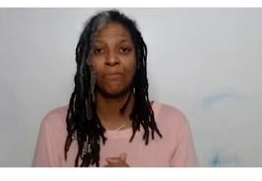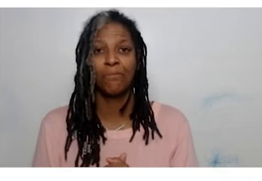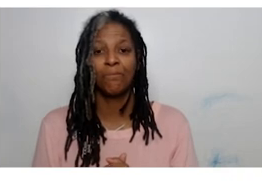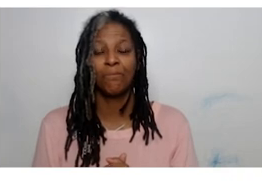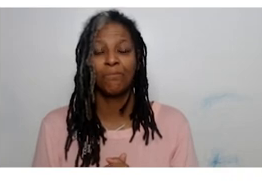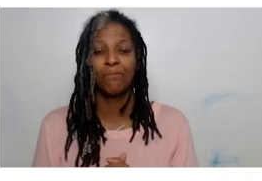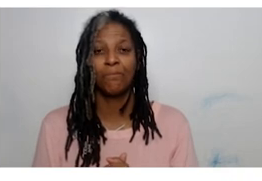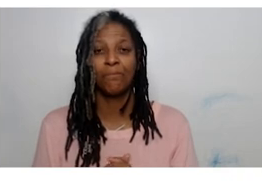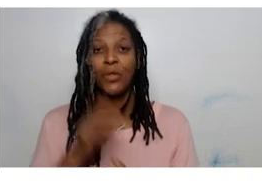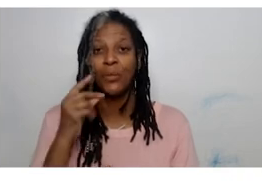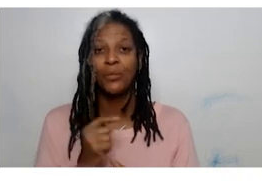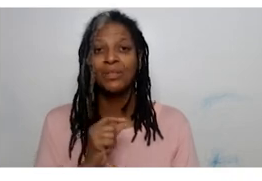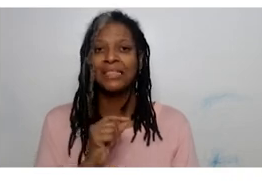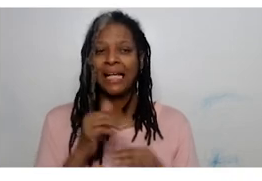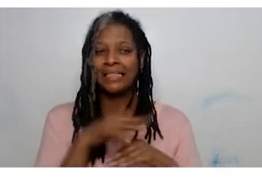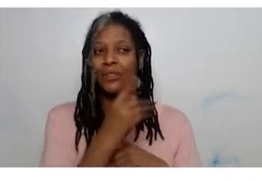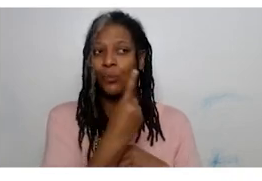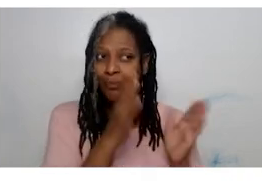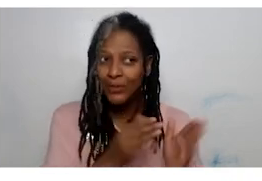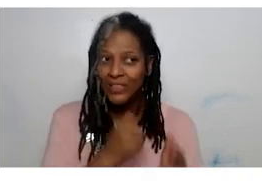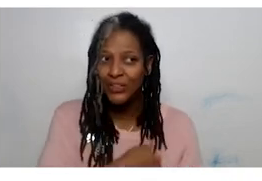I just sent it to one person. Sorry.